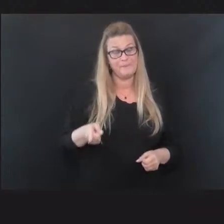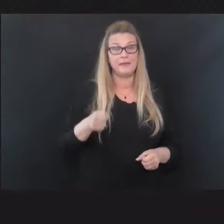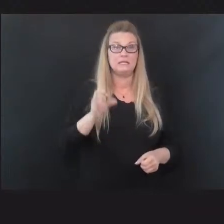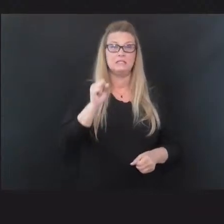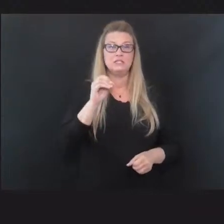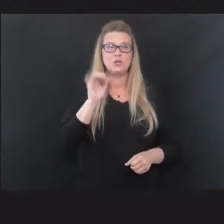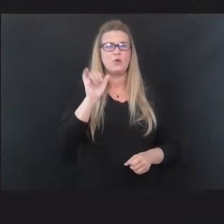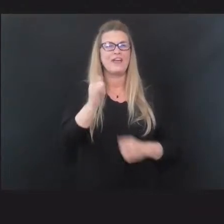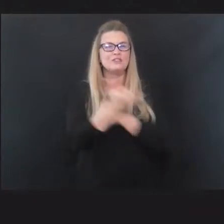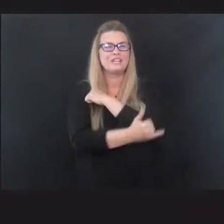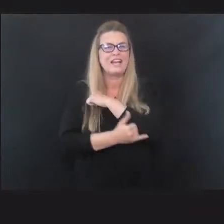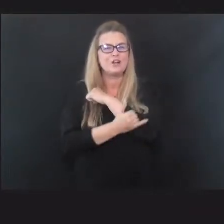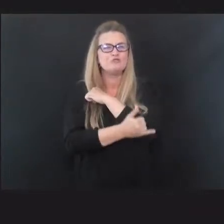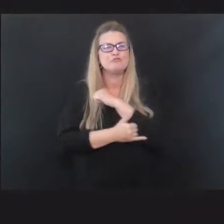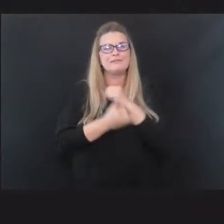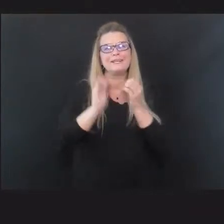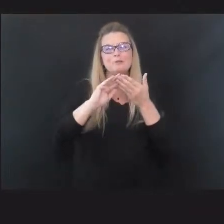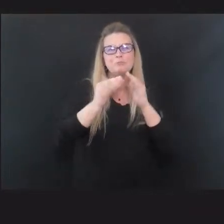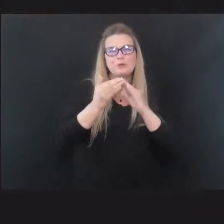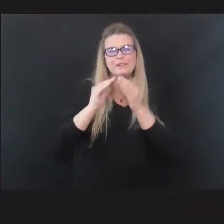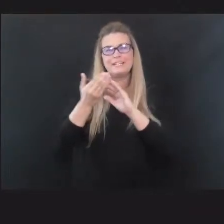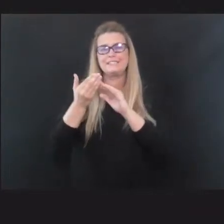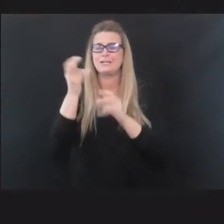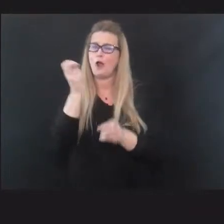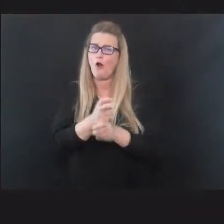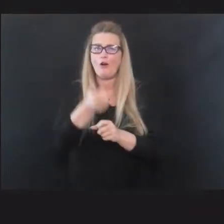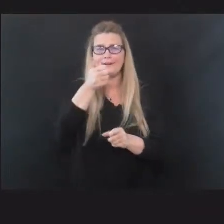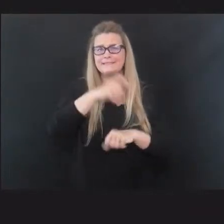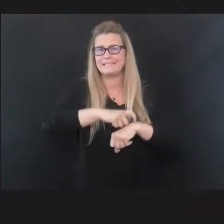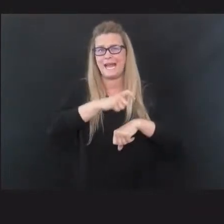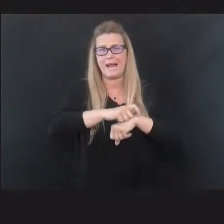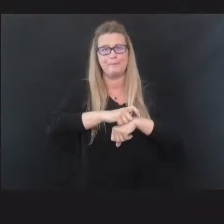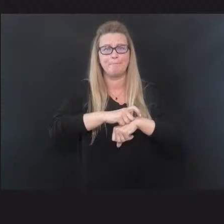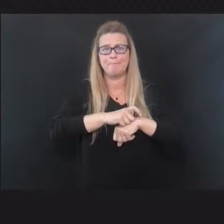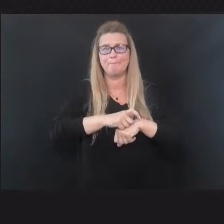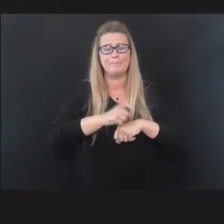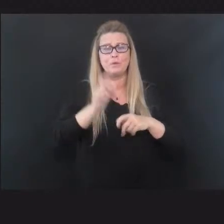rural communities seem to be the ones that are having the hardest time moving these doses.